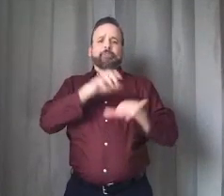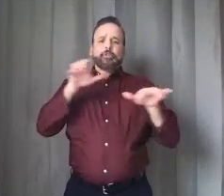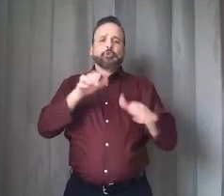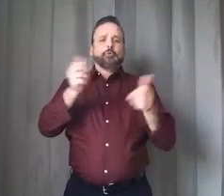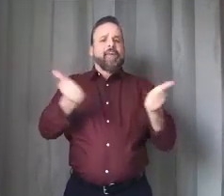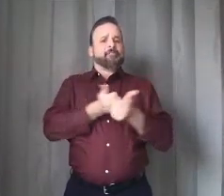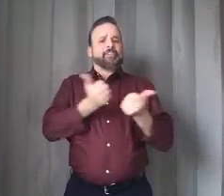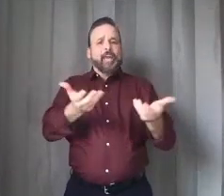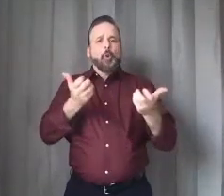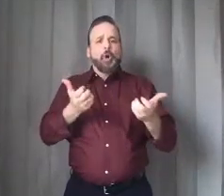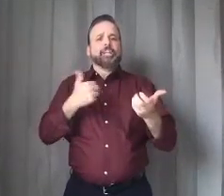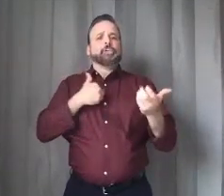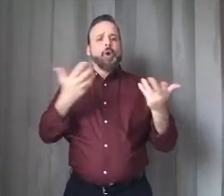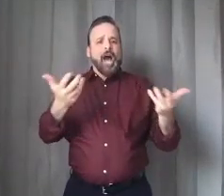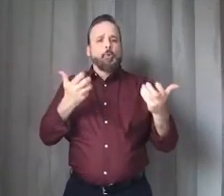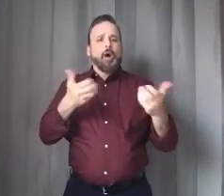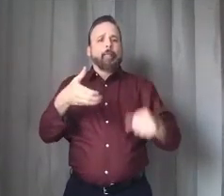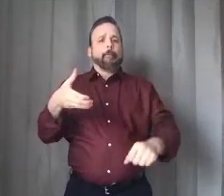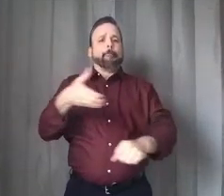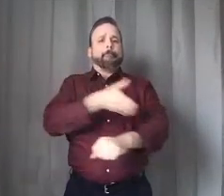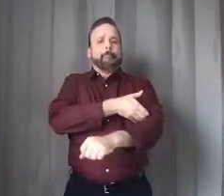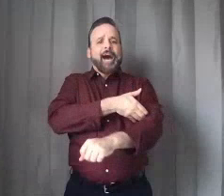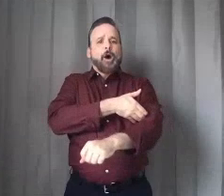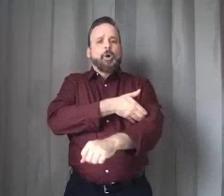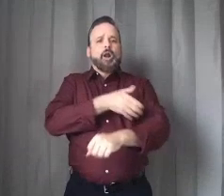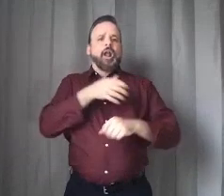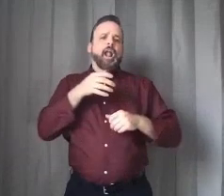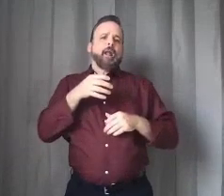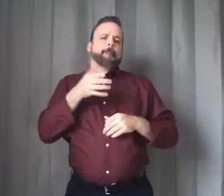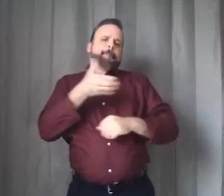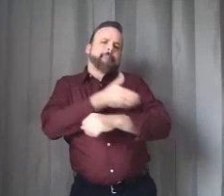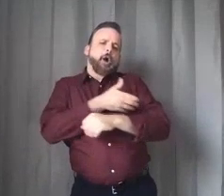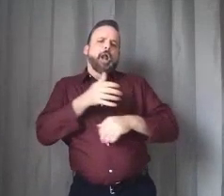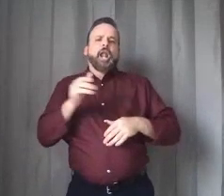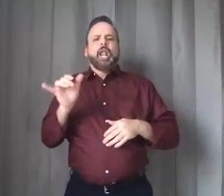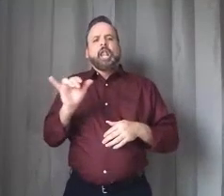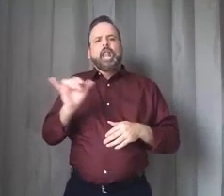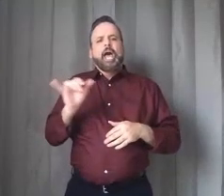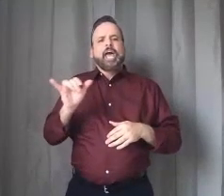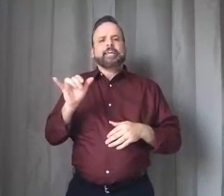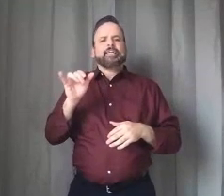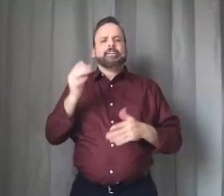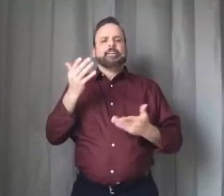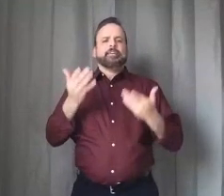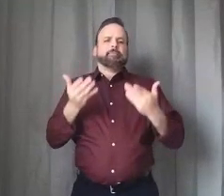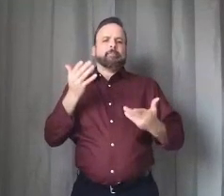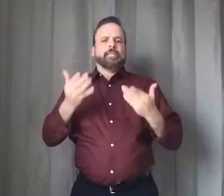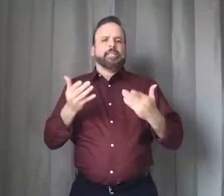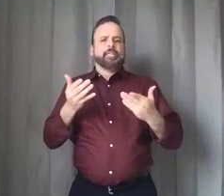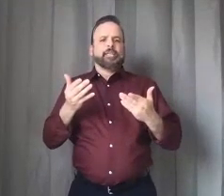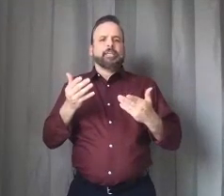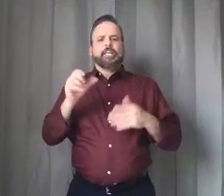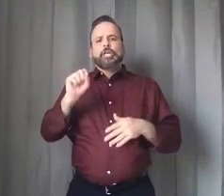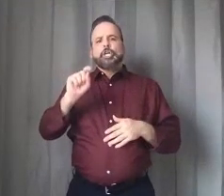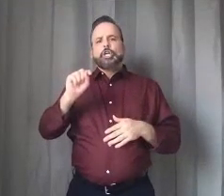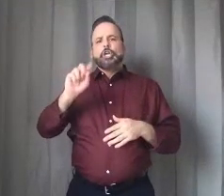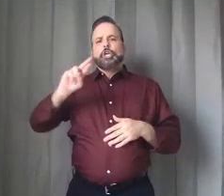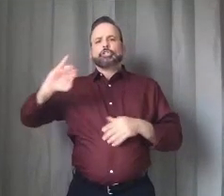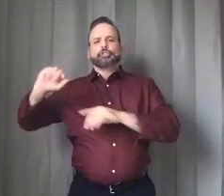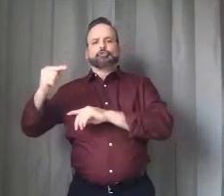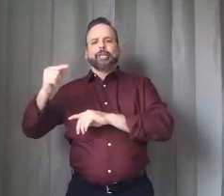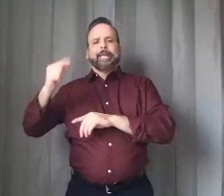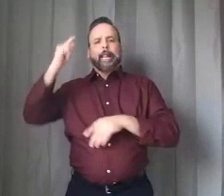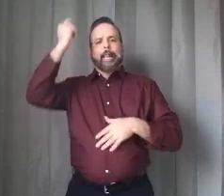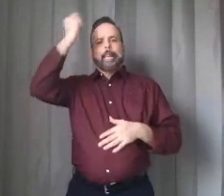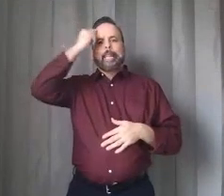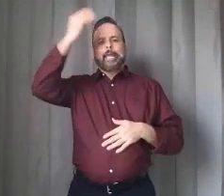want to do. So I want the power that, like, some sort of power that you can have, like, parallel, like, this kind of string theory, parallel universe shit, so